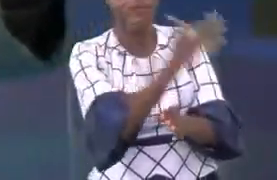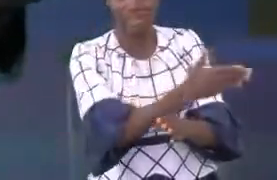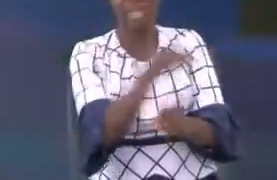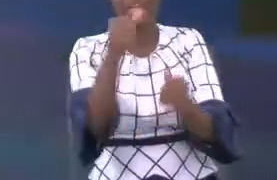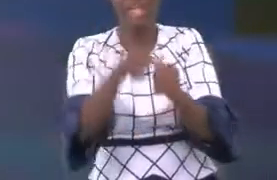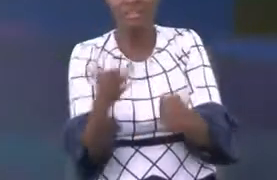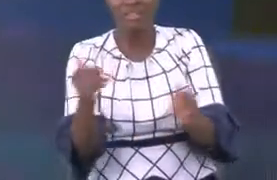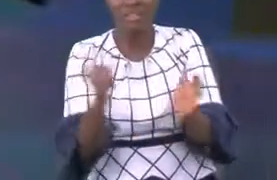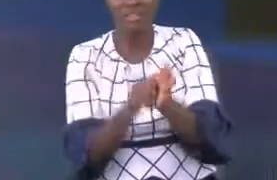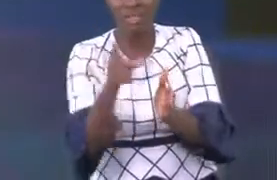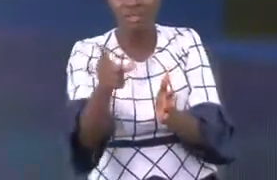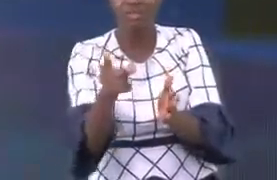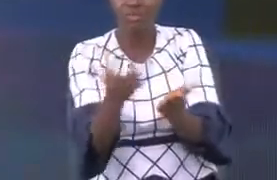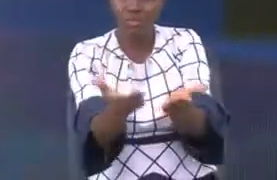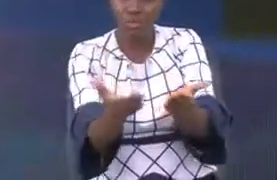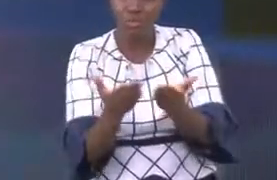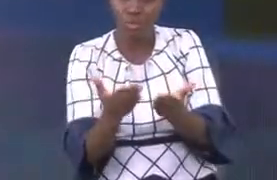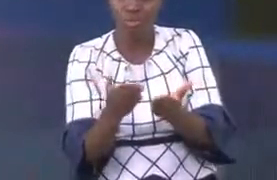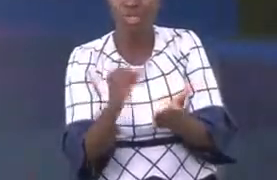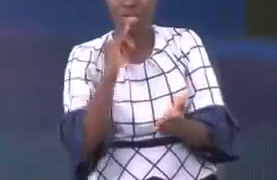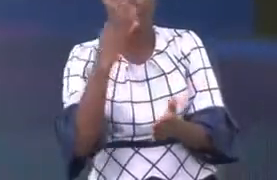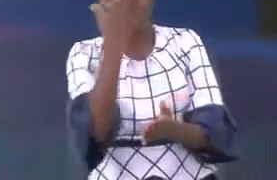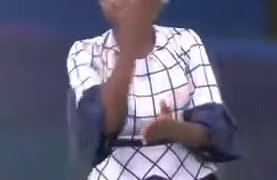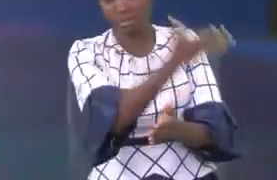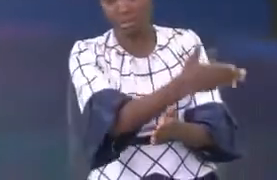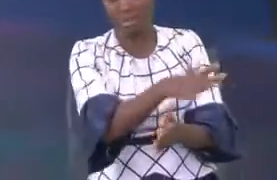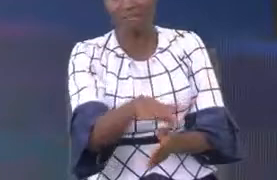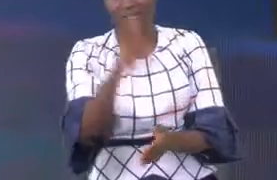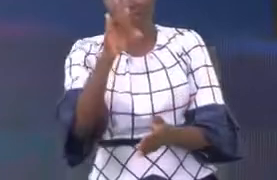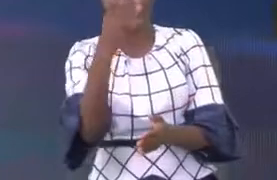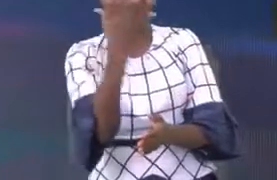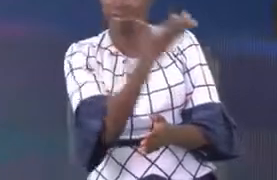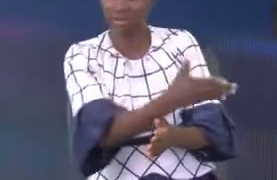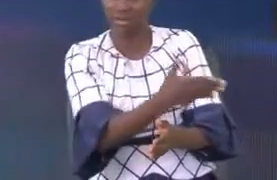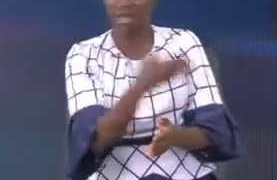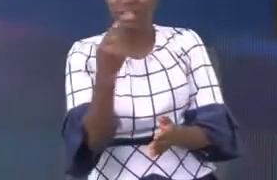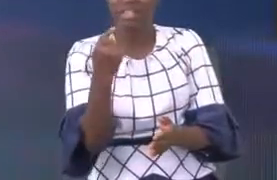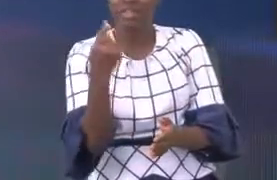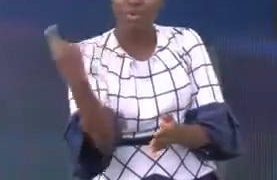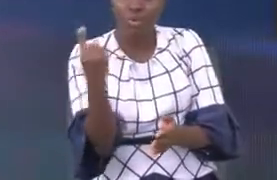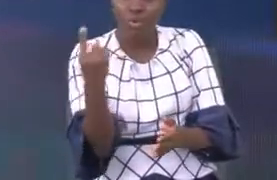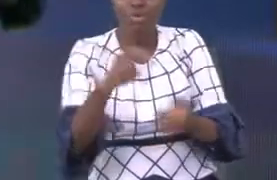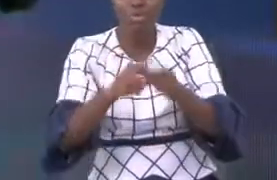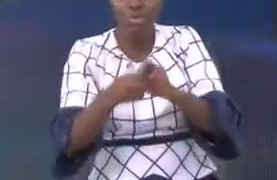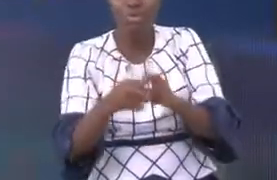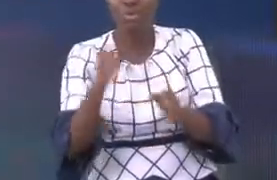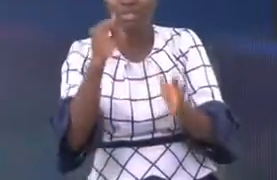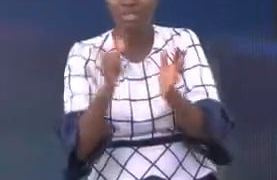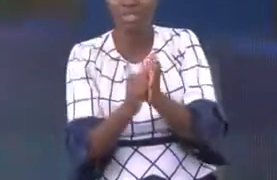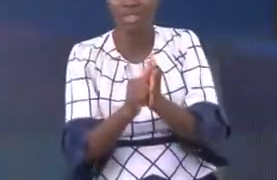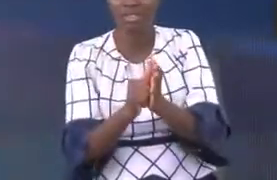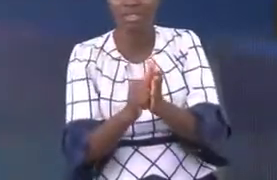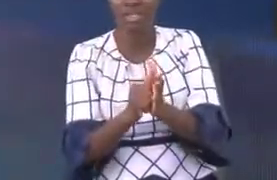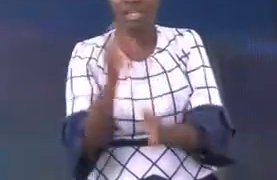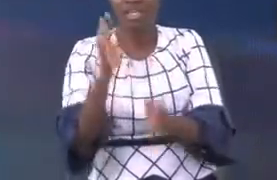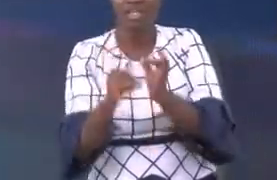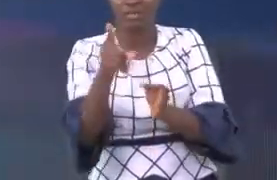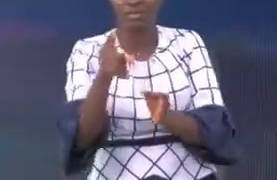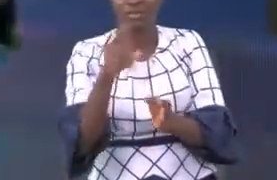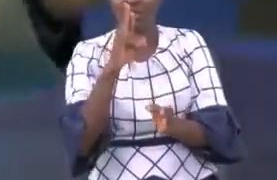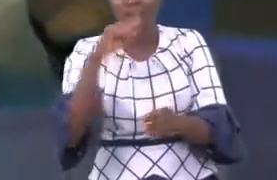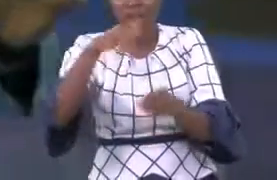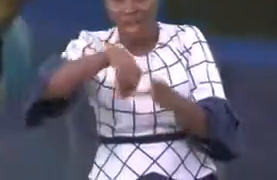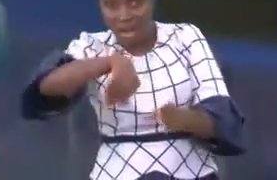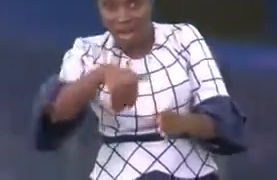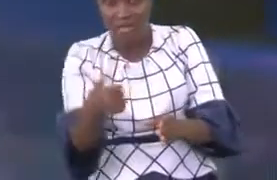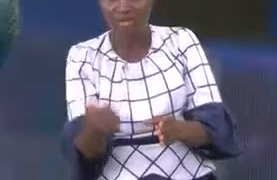only challenge is where you are. You are in another town, another village, another city,